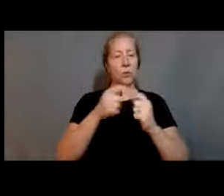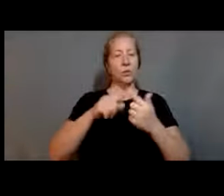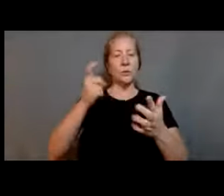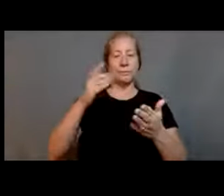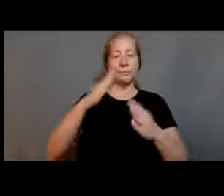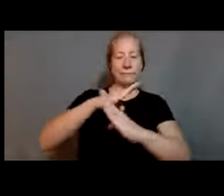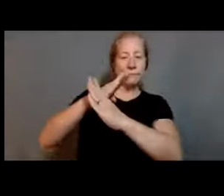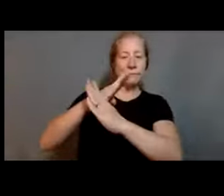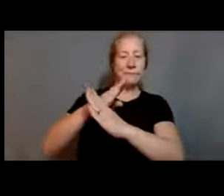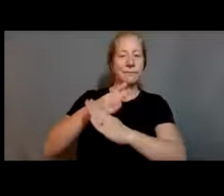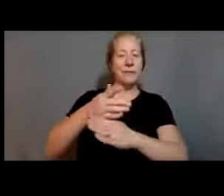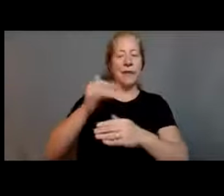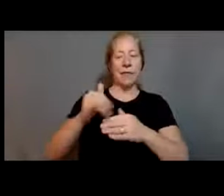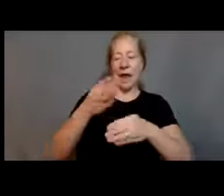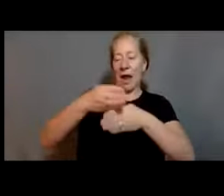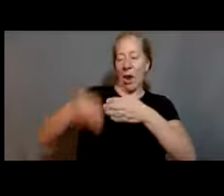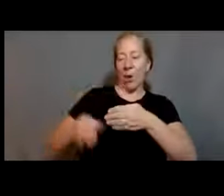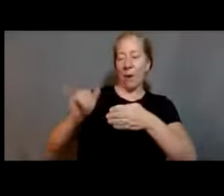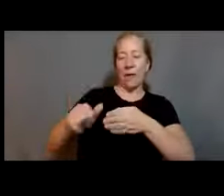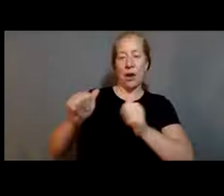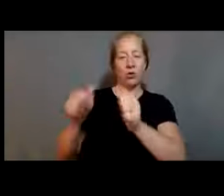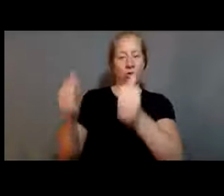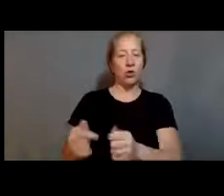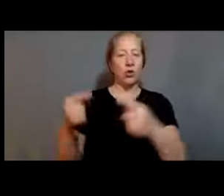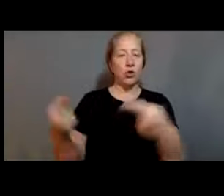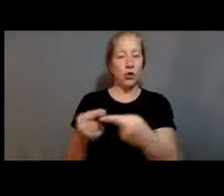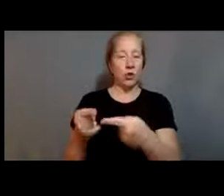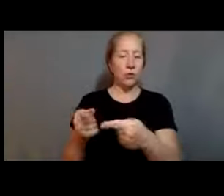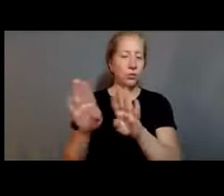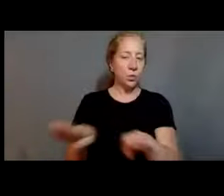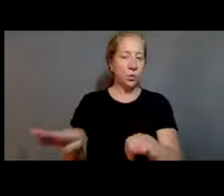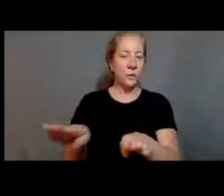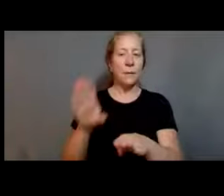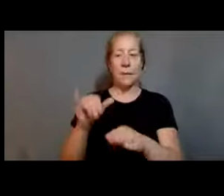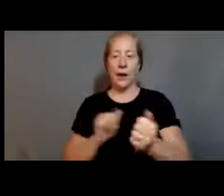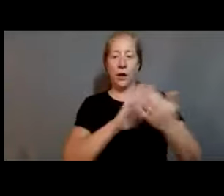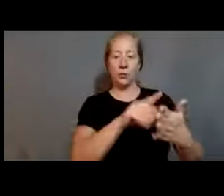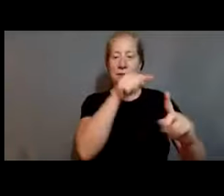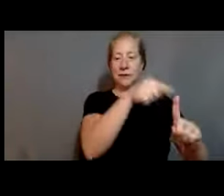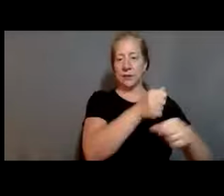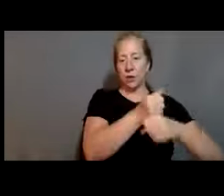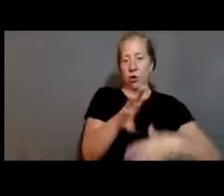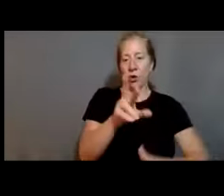poor outcomes, poor health outcomes for our children by addressing racism.